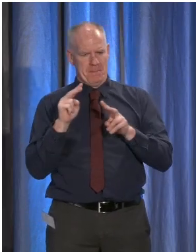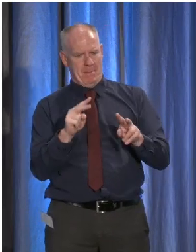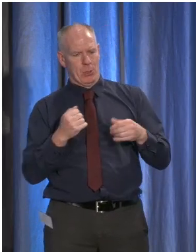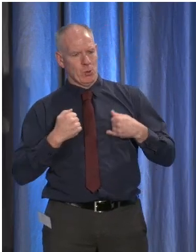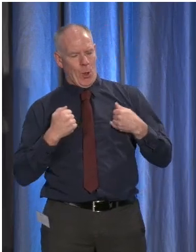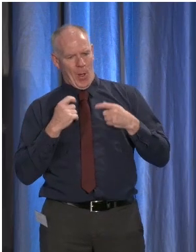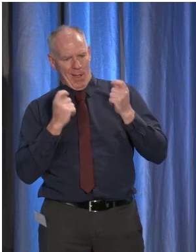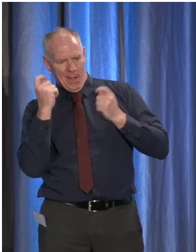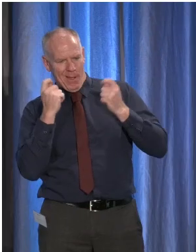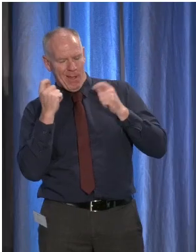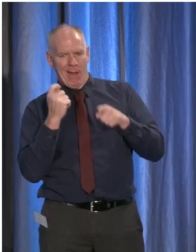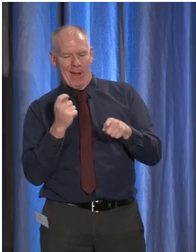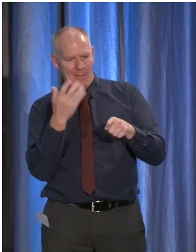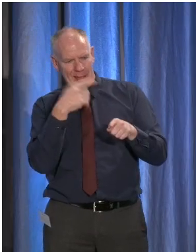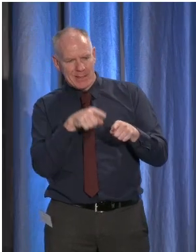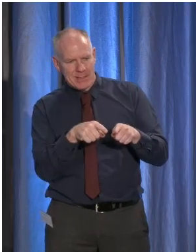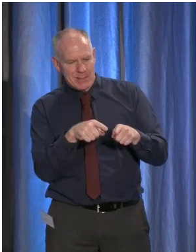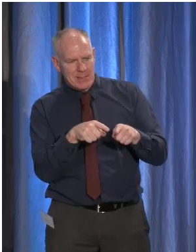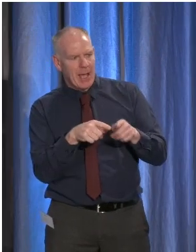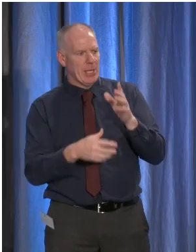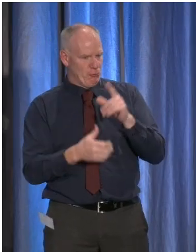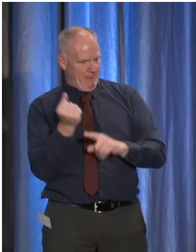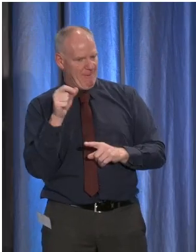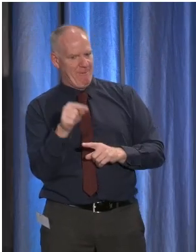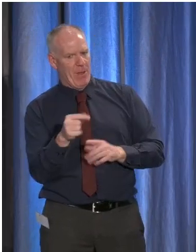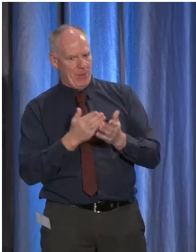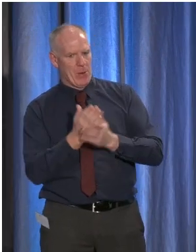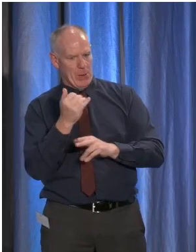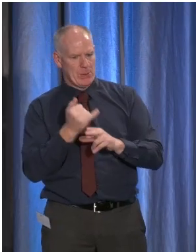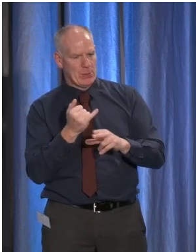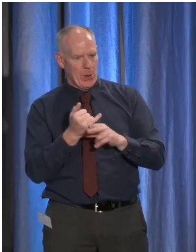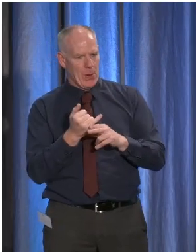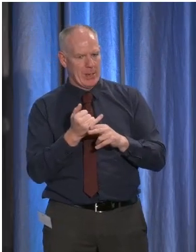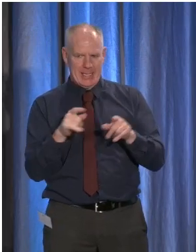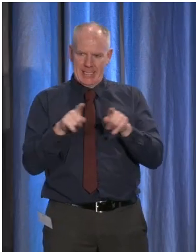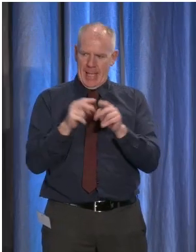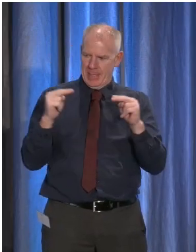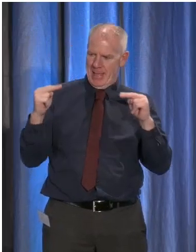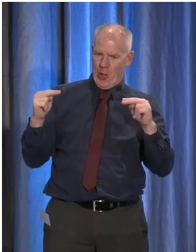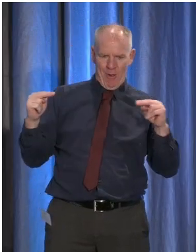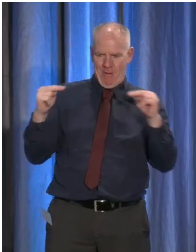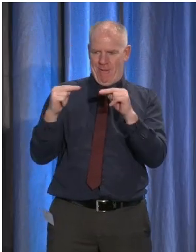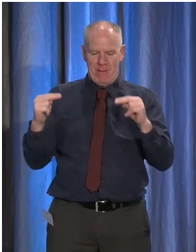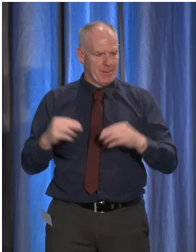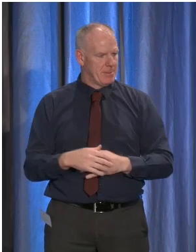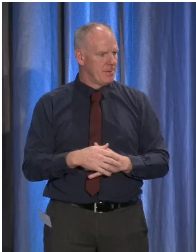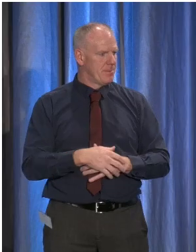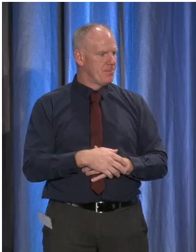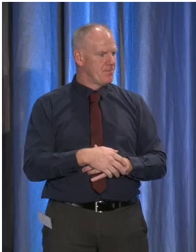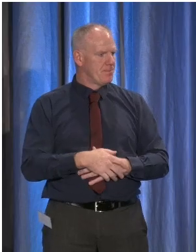pure joy on his face when he achieves something in school to the level of his peers.